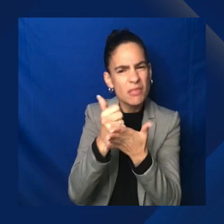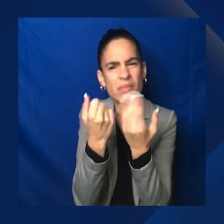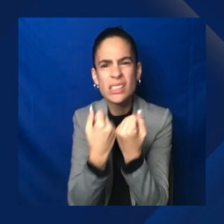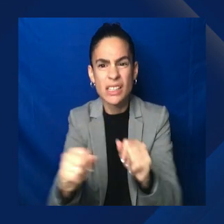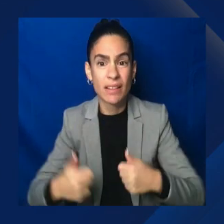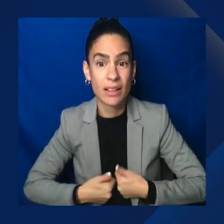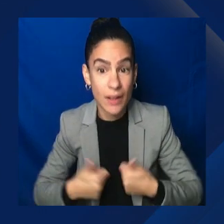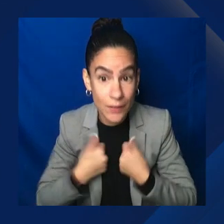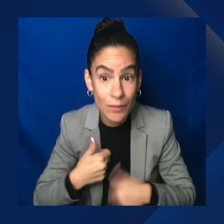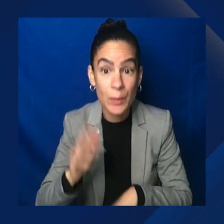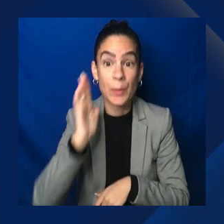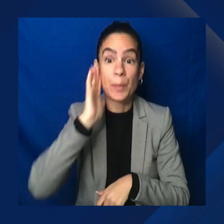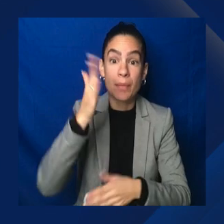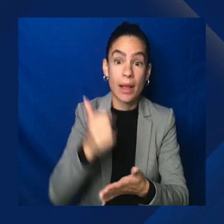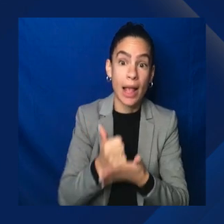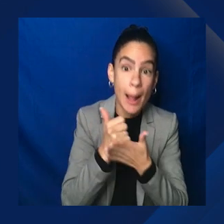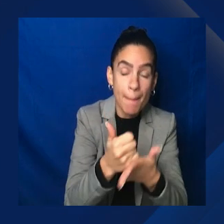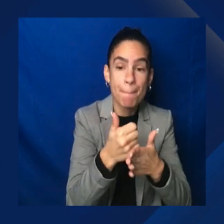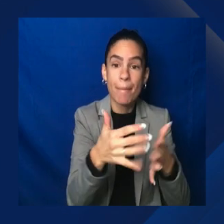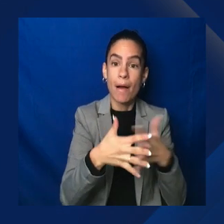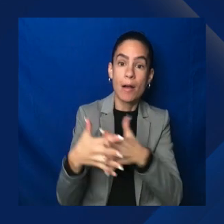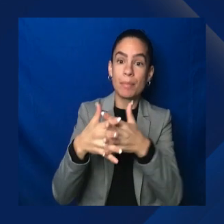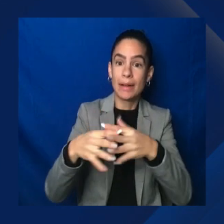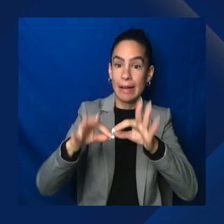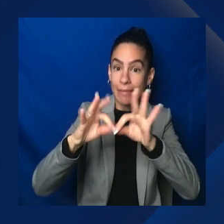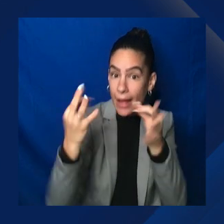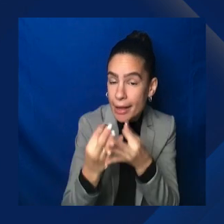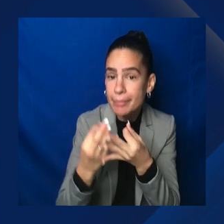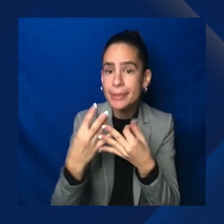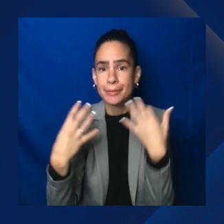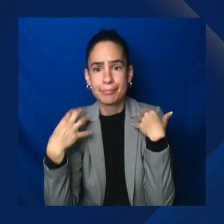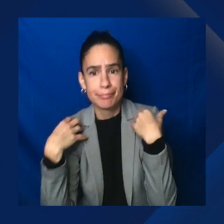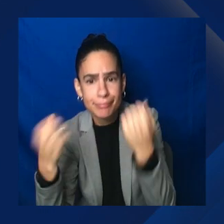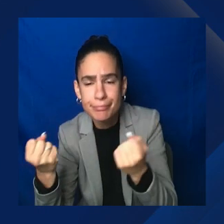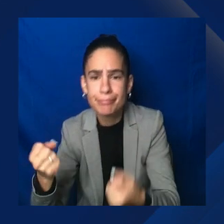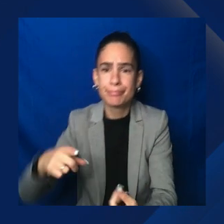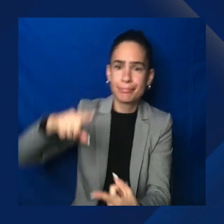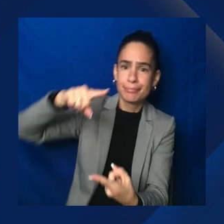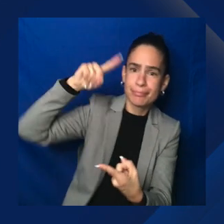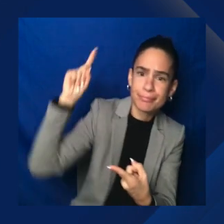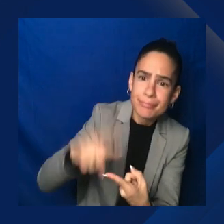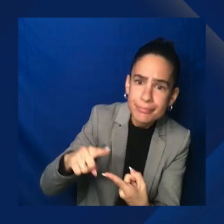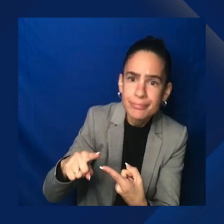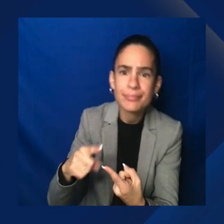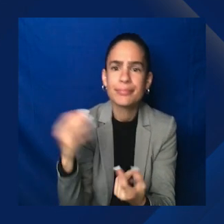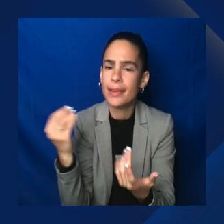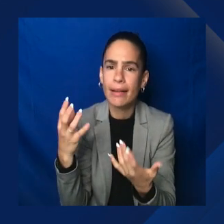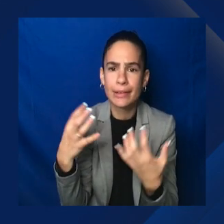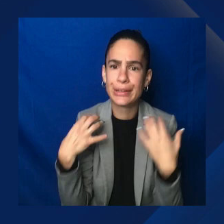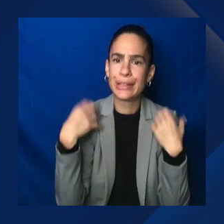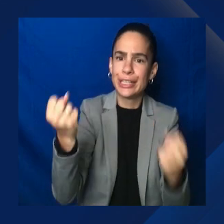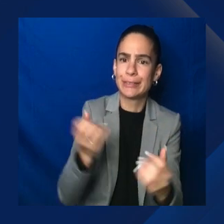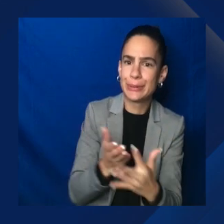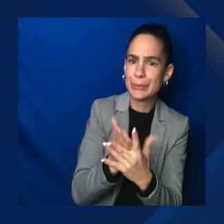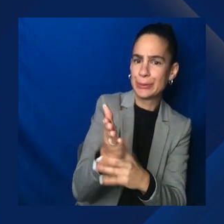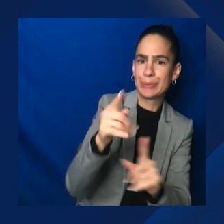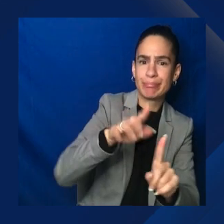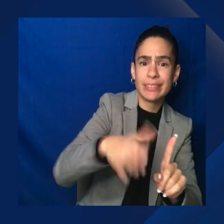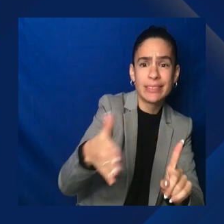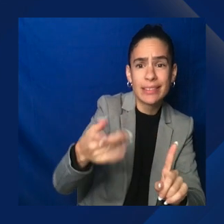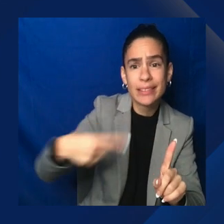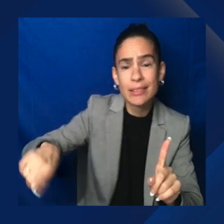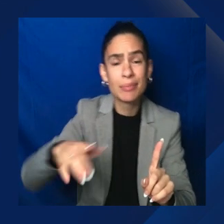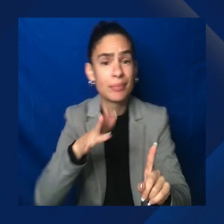devastating loss of a mother, a sister, a daughter, a aunt, or a friend due to pregnancy-related